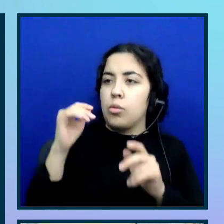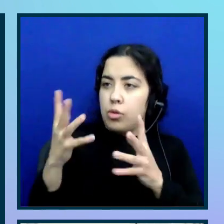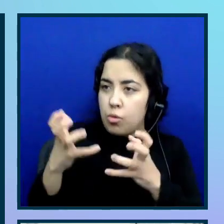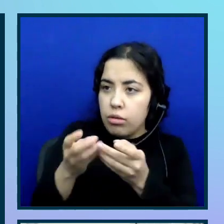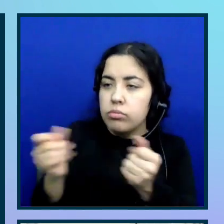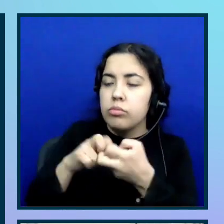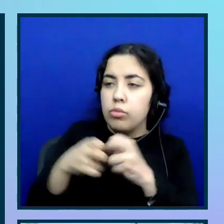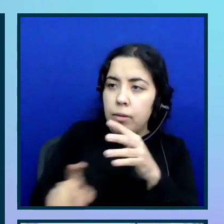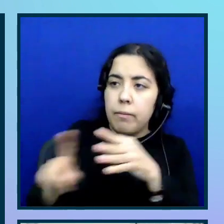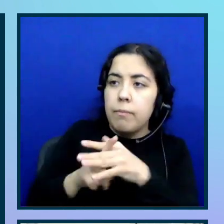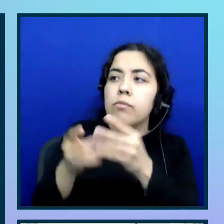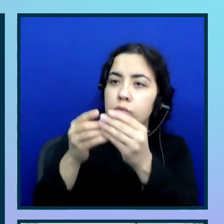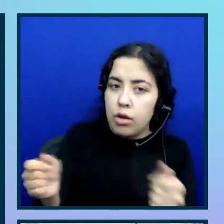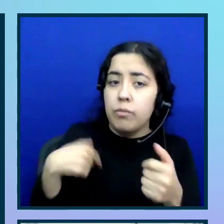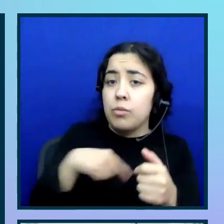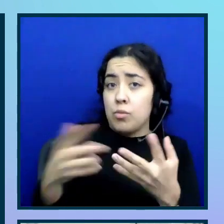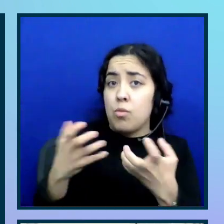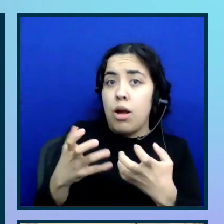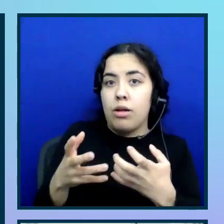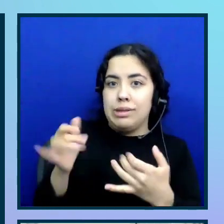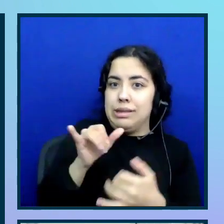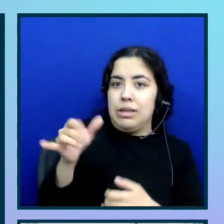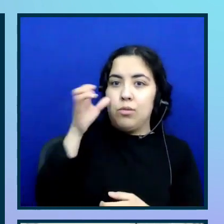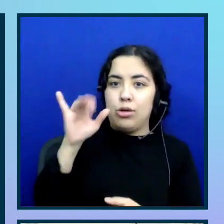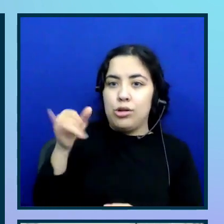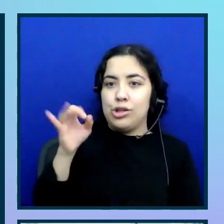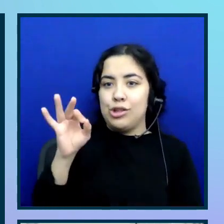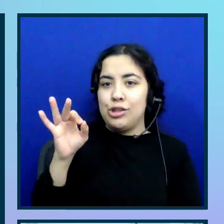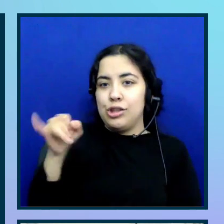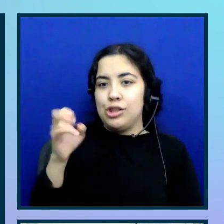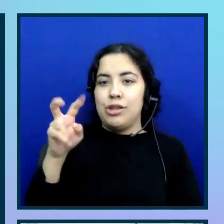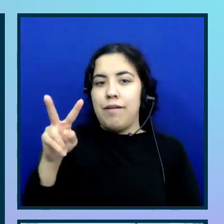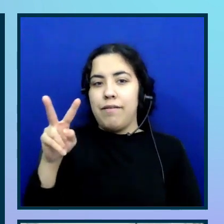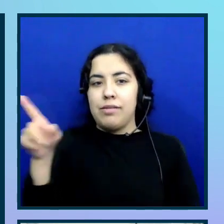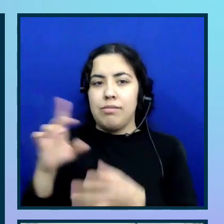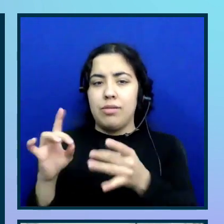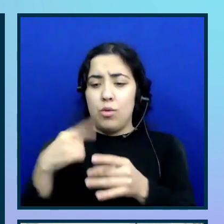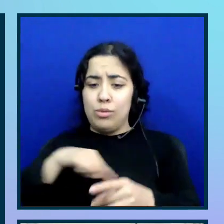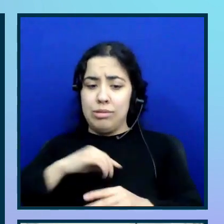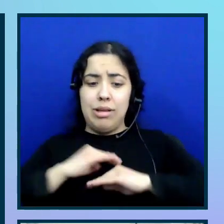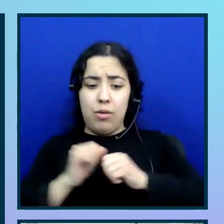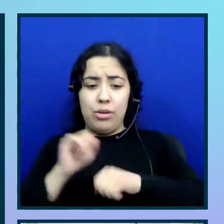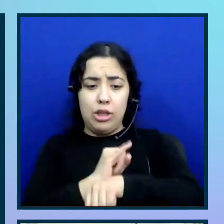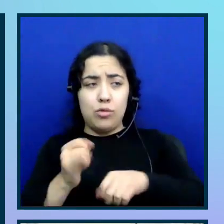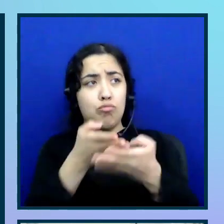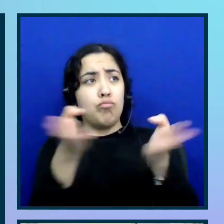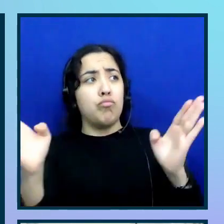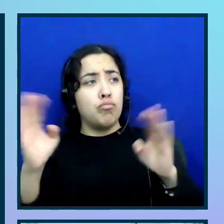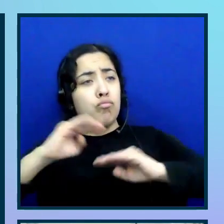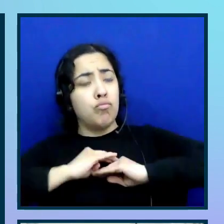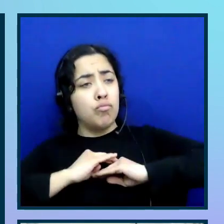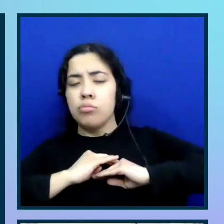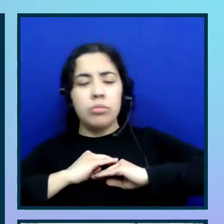solve this problem, because just like we heard Joe Devin say, we're not satisfied with where the industry is. We want to empower